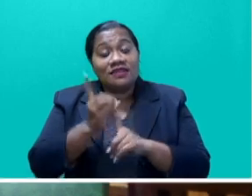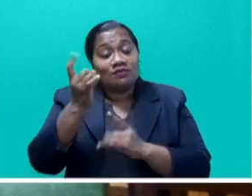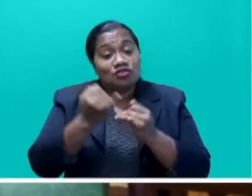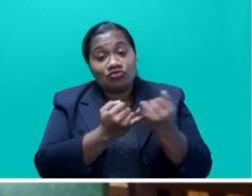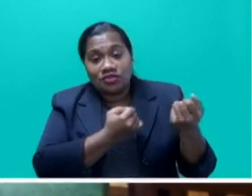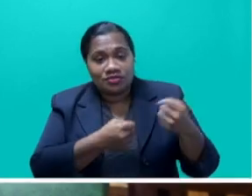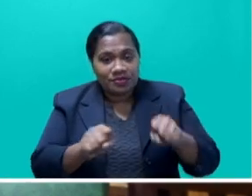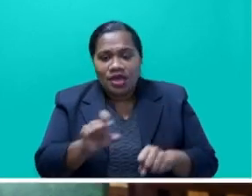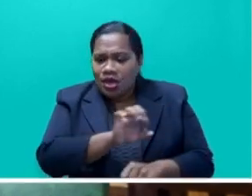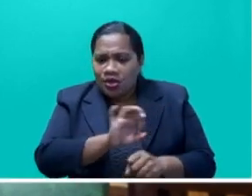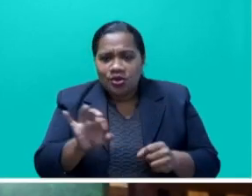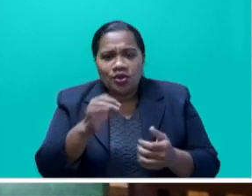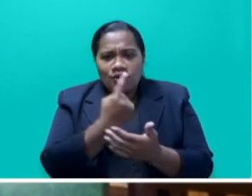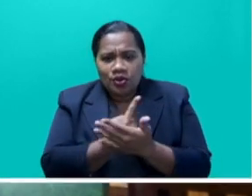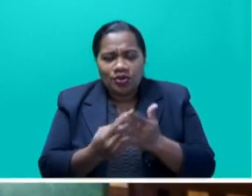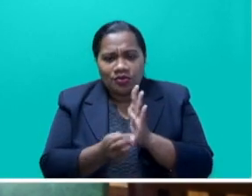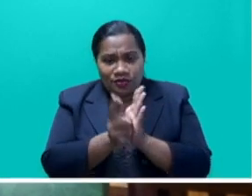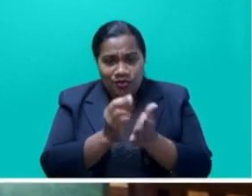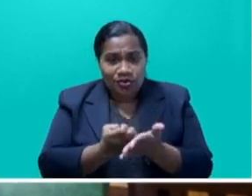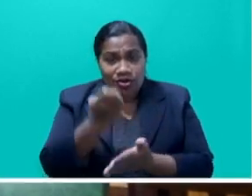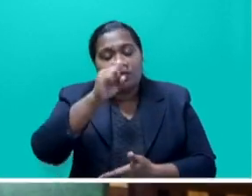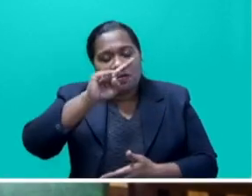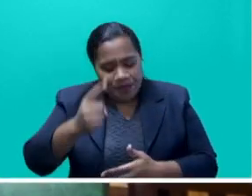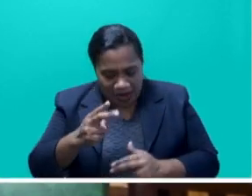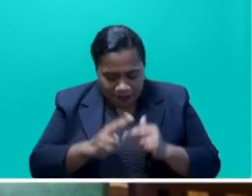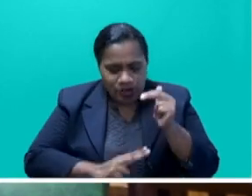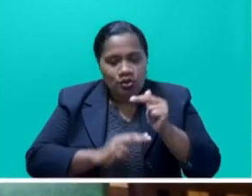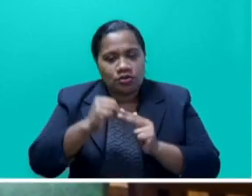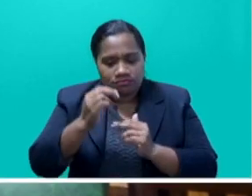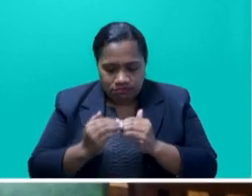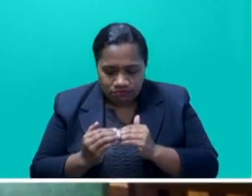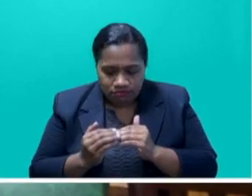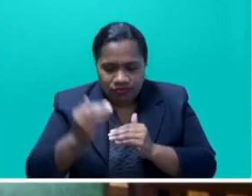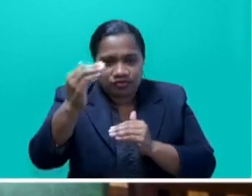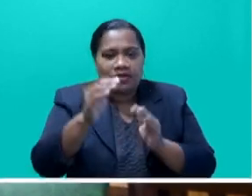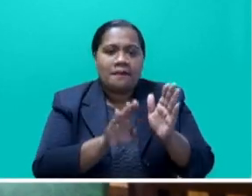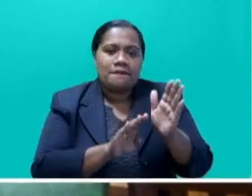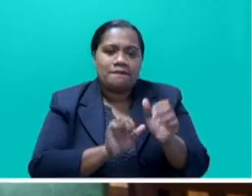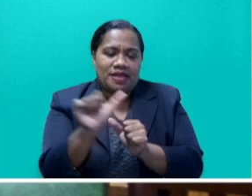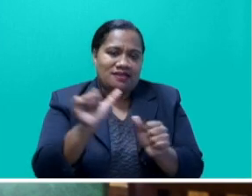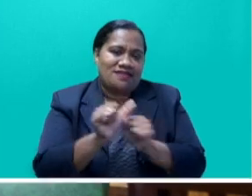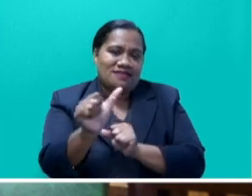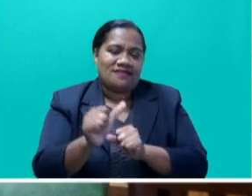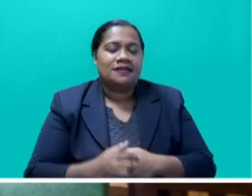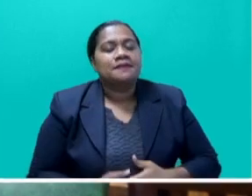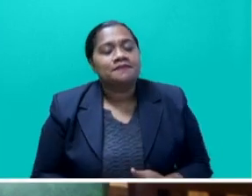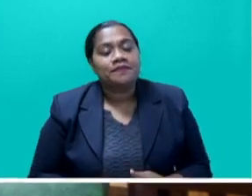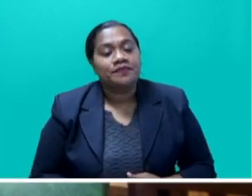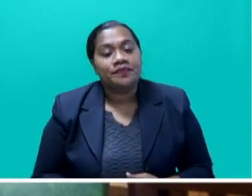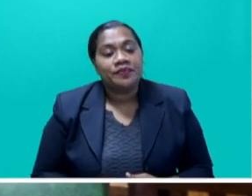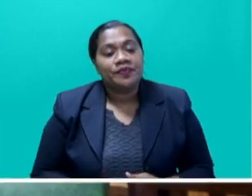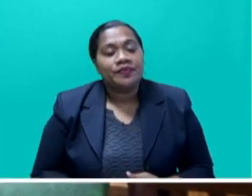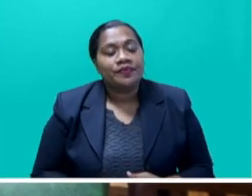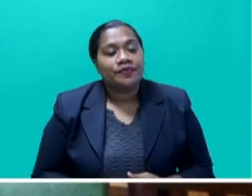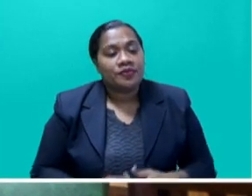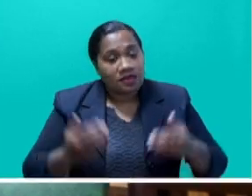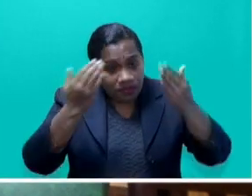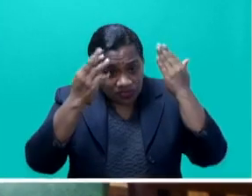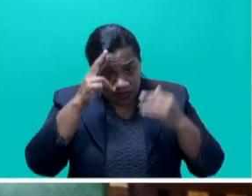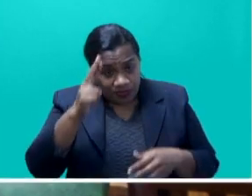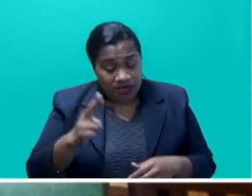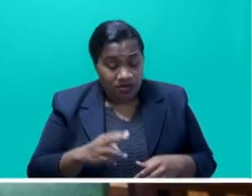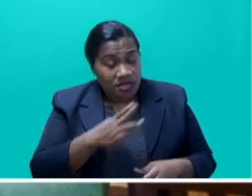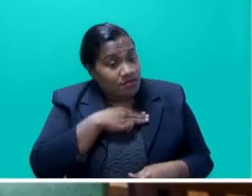economy, but build back better. Mr. Speaker, sir, let me quickly go to the Ministry of Defense. Head number